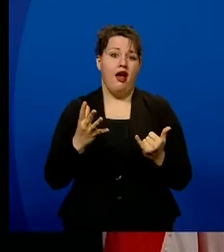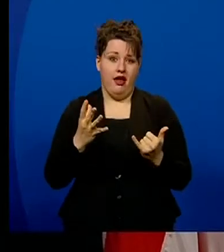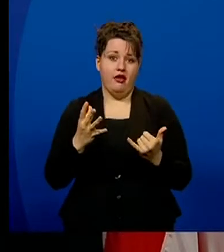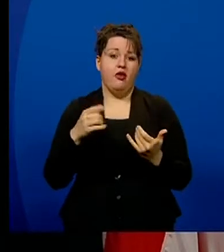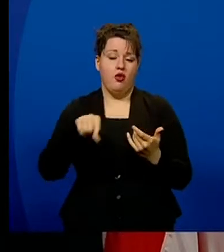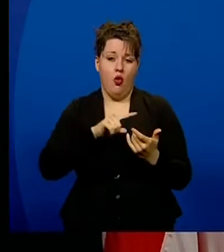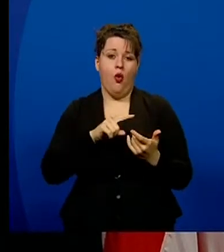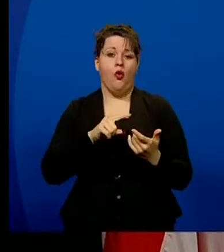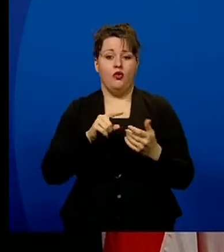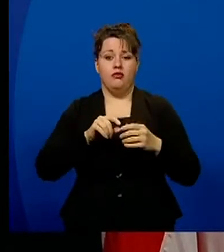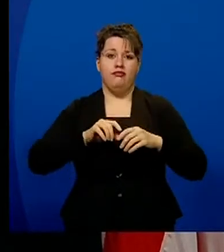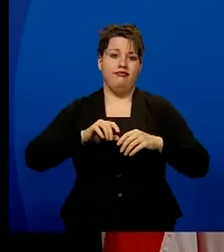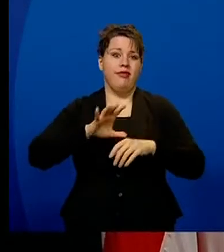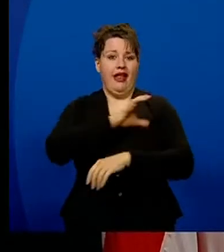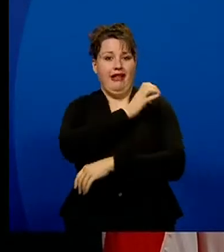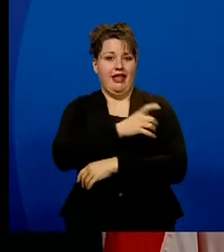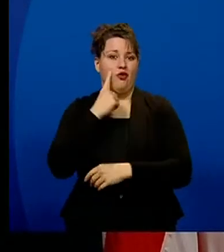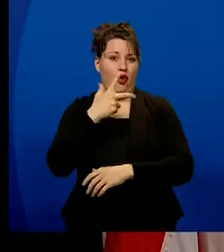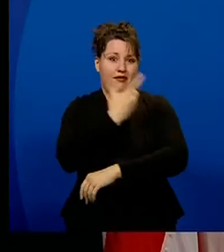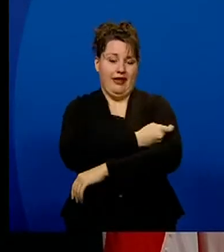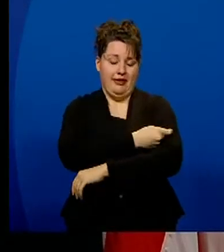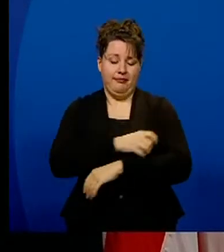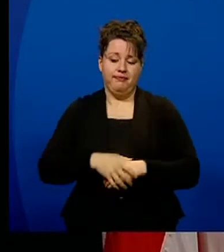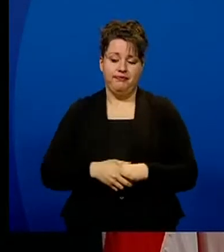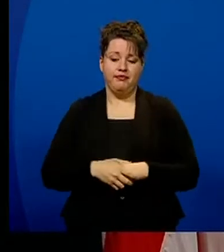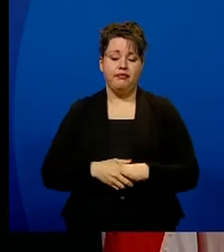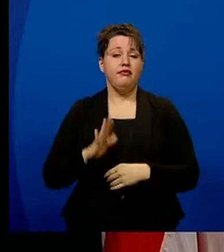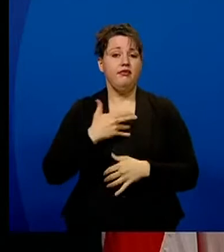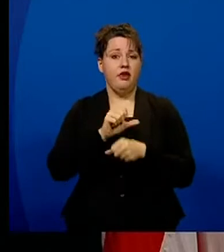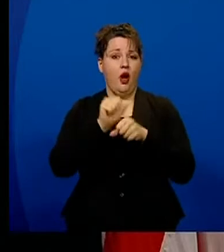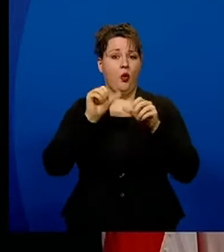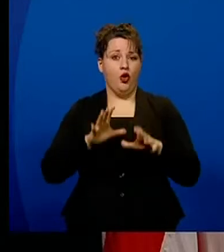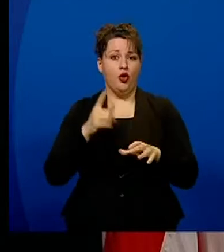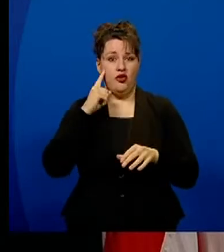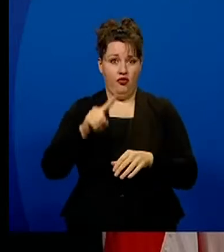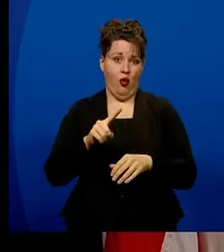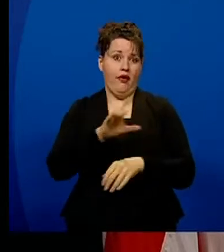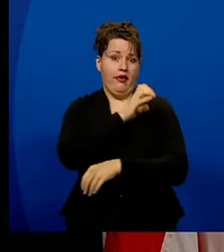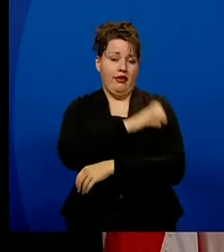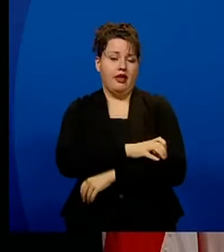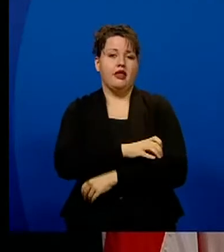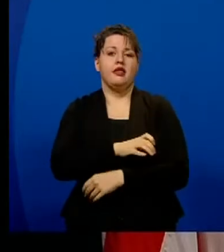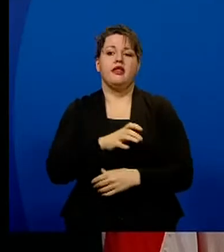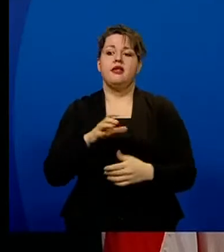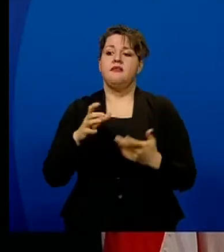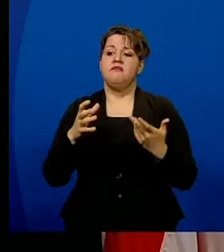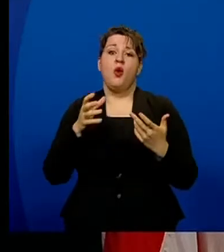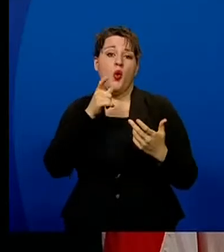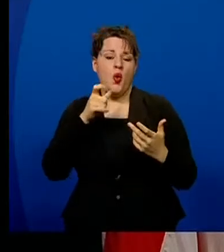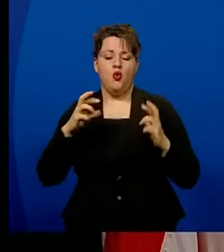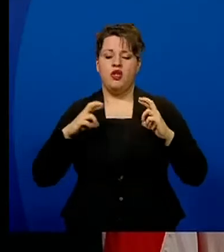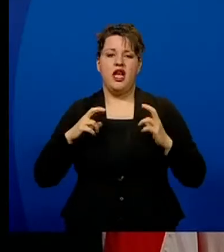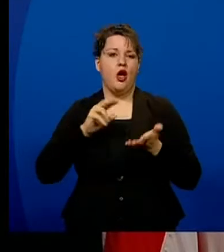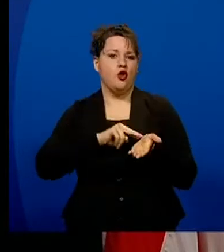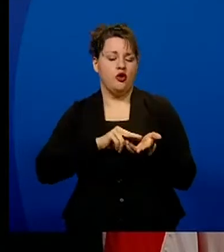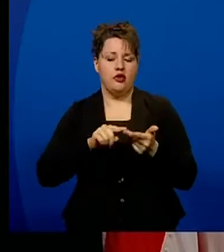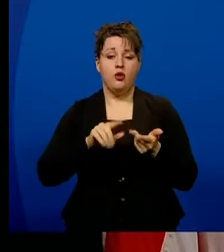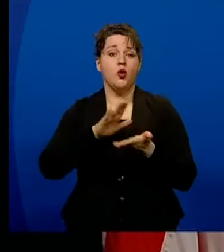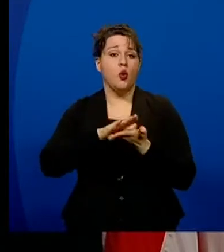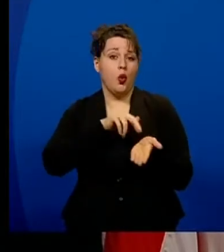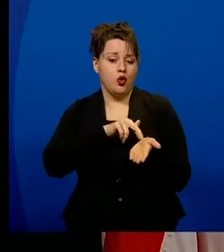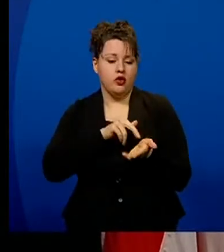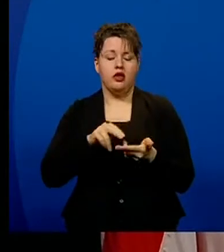clinics. Our network of workers for our mass clinic includes retired nurses, school